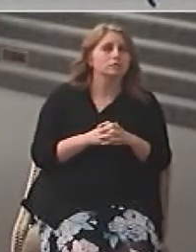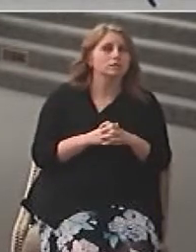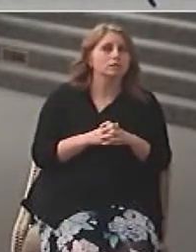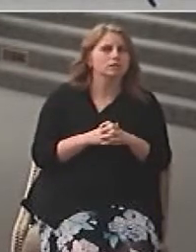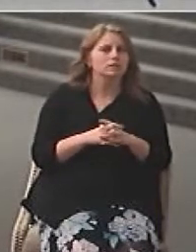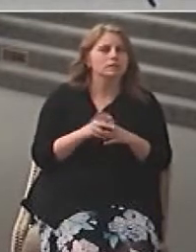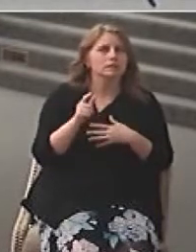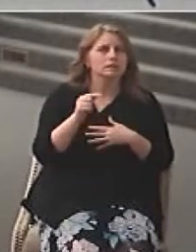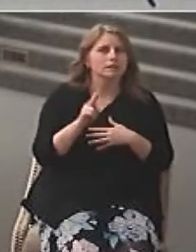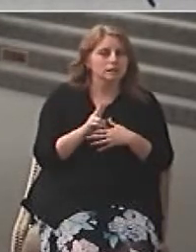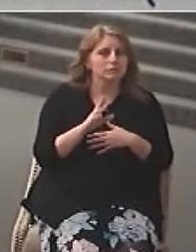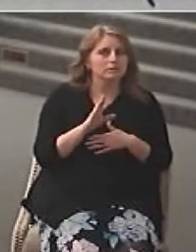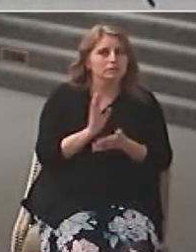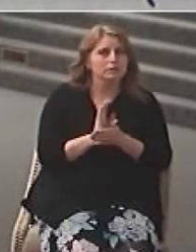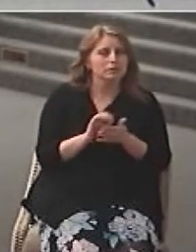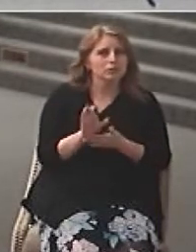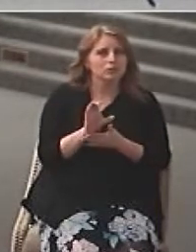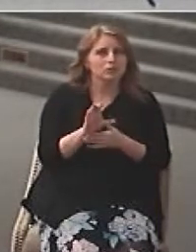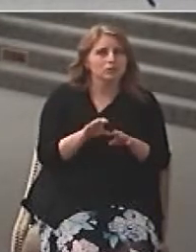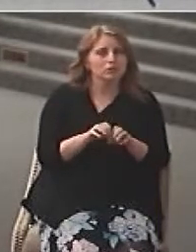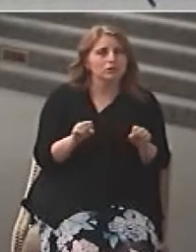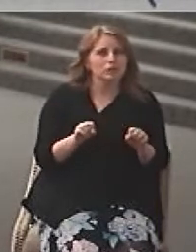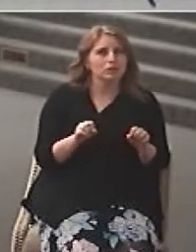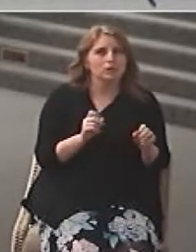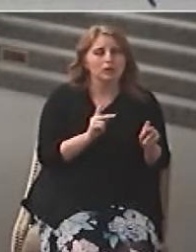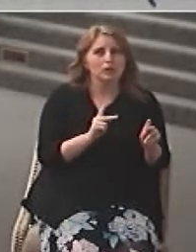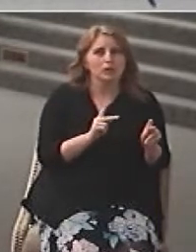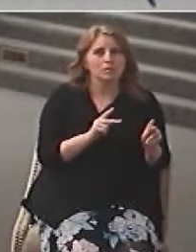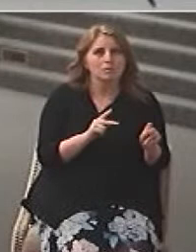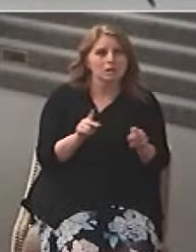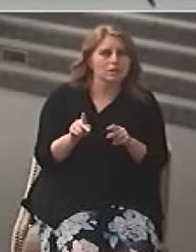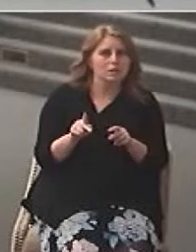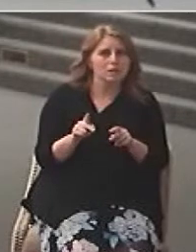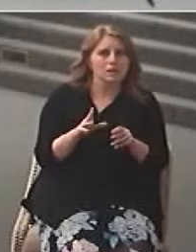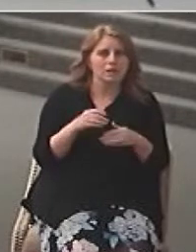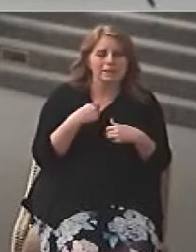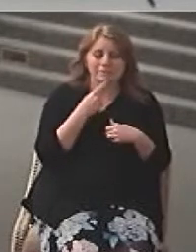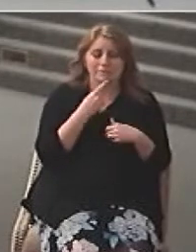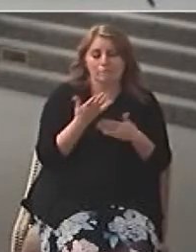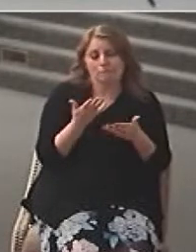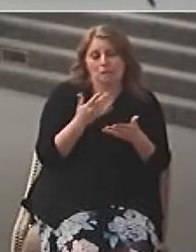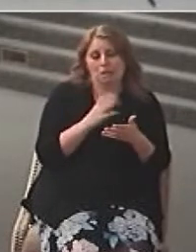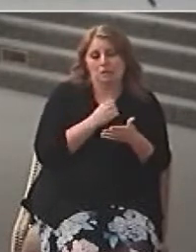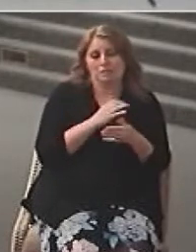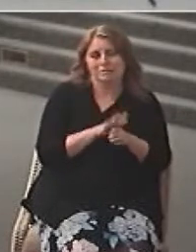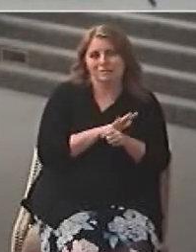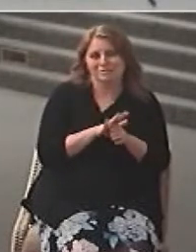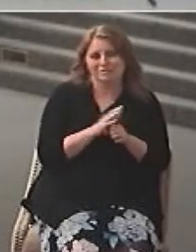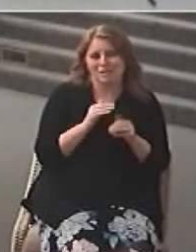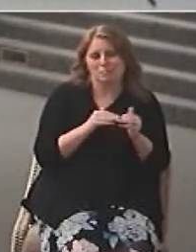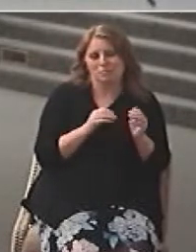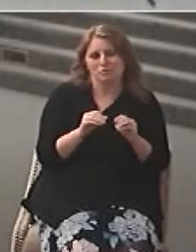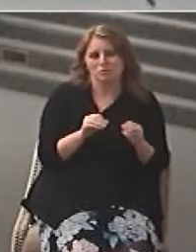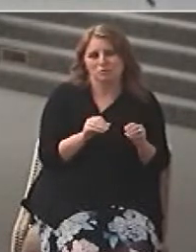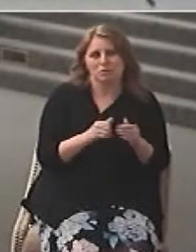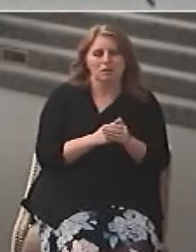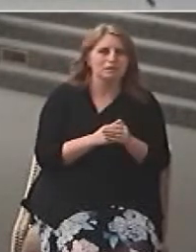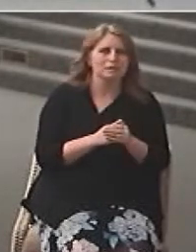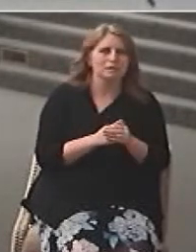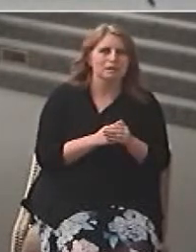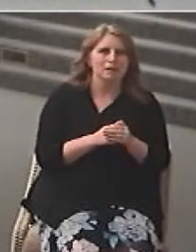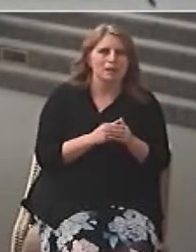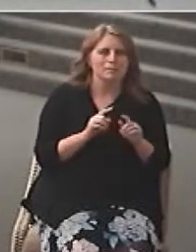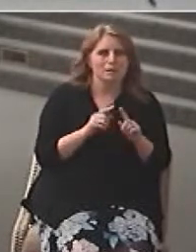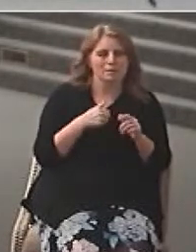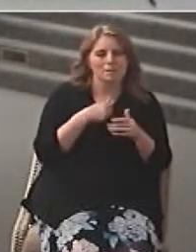half of his college degree planned on getting and said, I've got enough and moving on. But no, we're proud of him, and I believe Brother Andrew will be a blessing